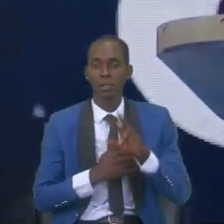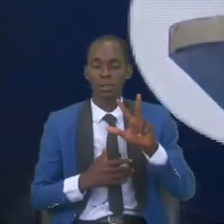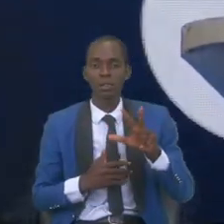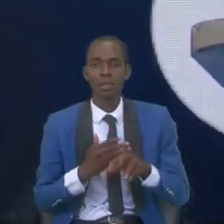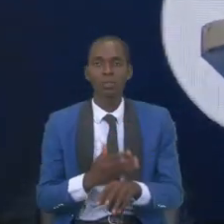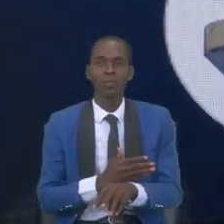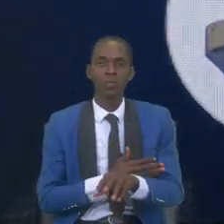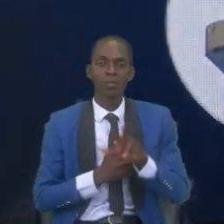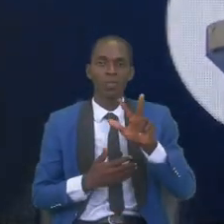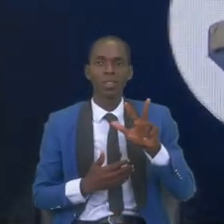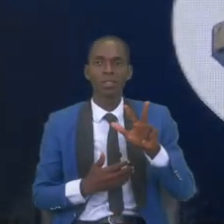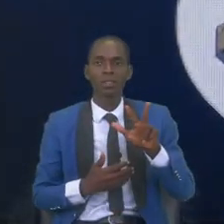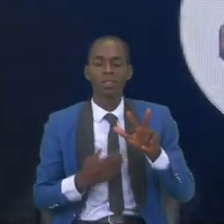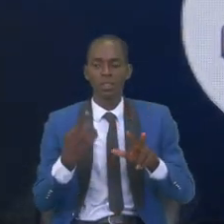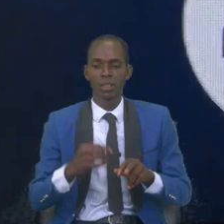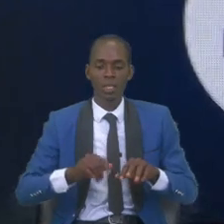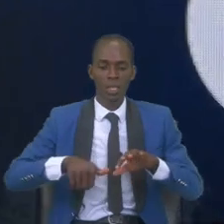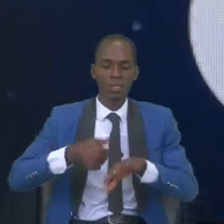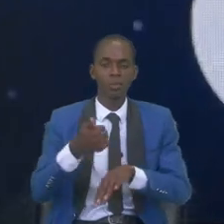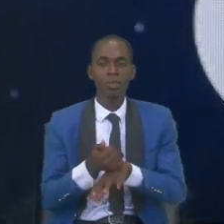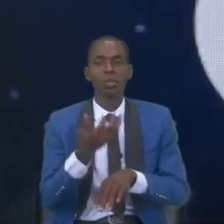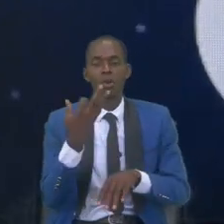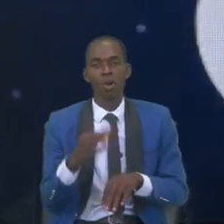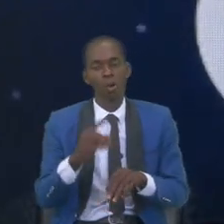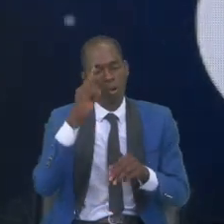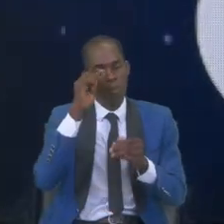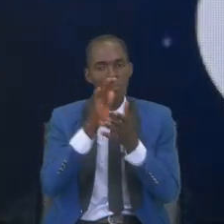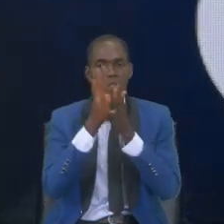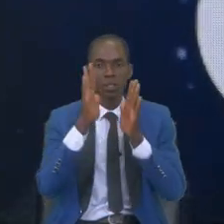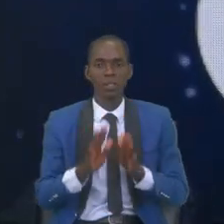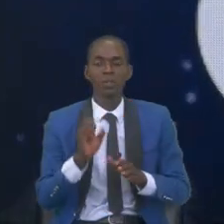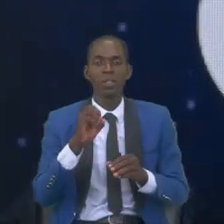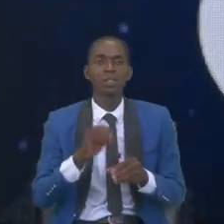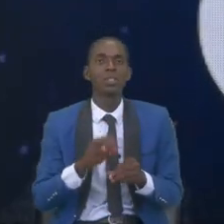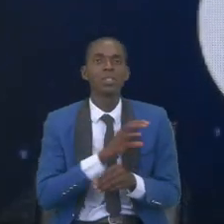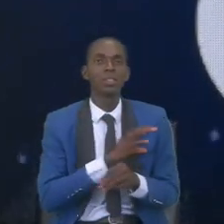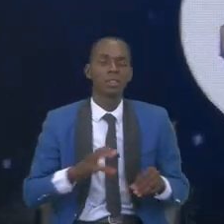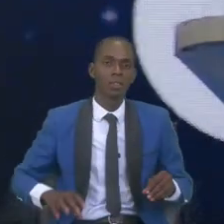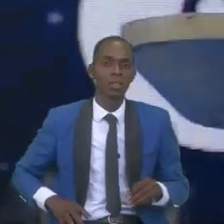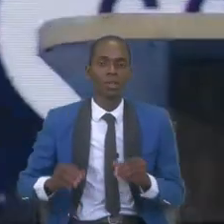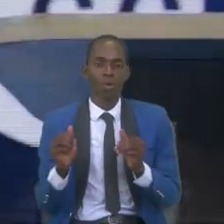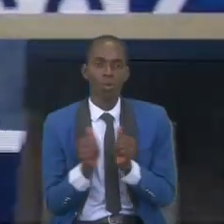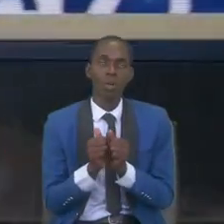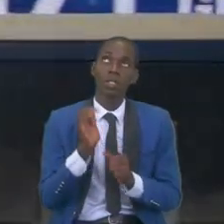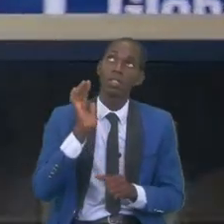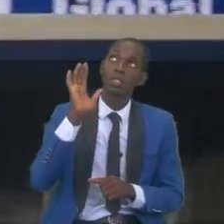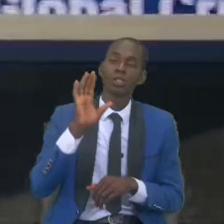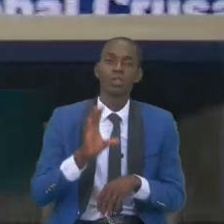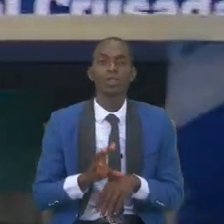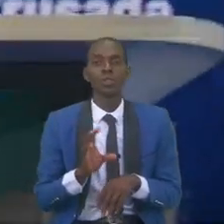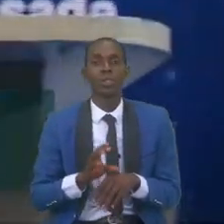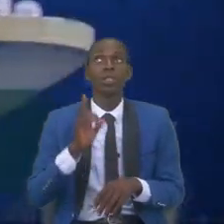3 is the establishment of saints in Christ with his church, that he establishes